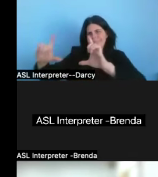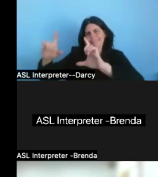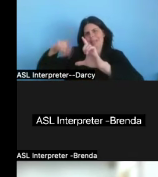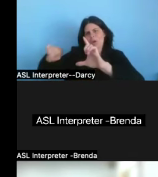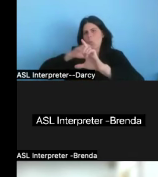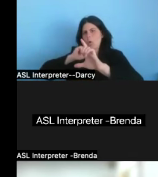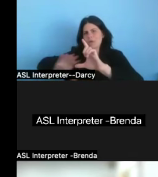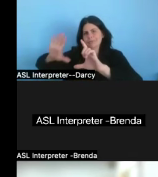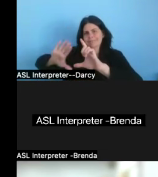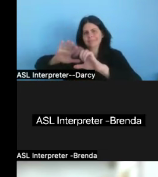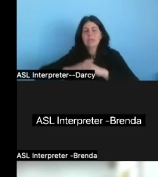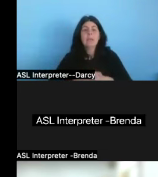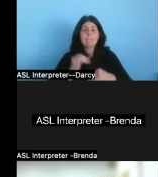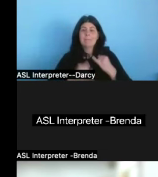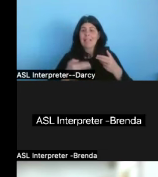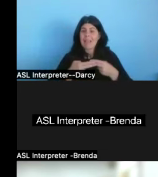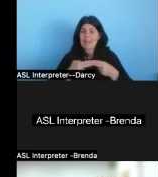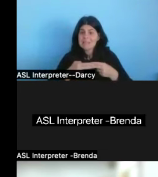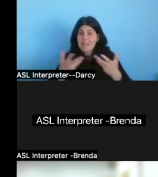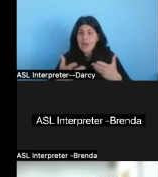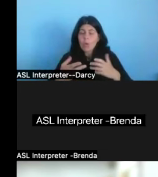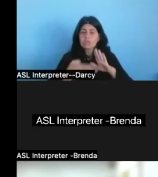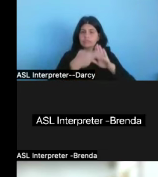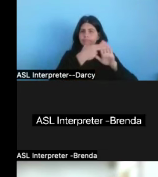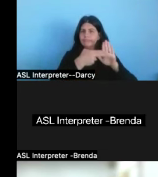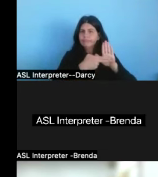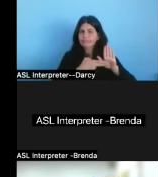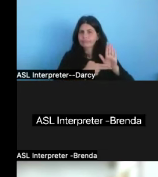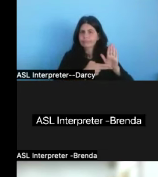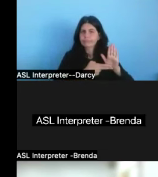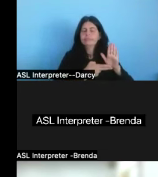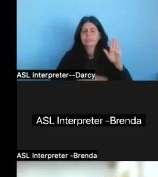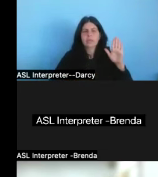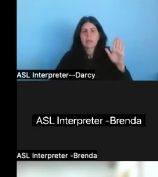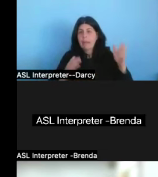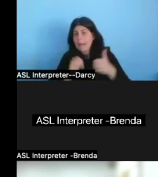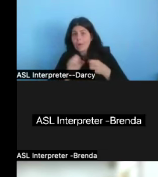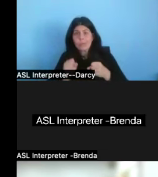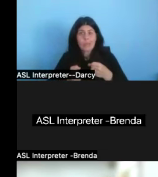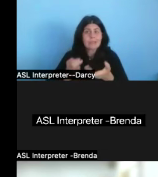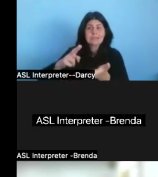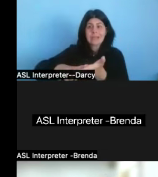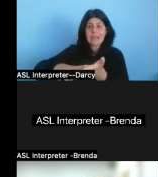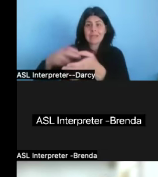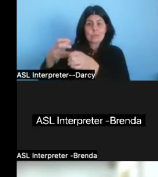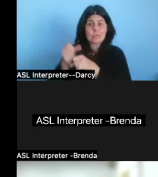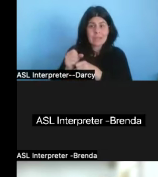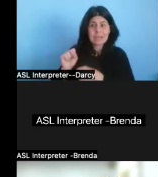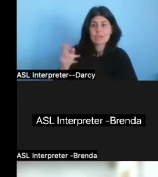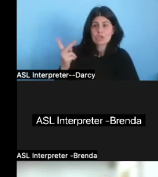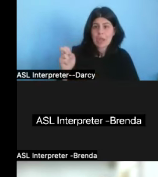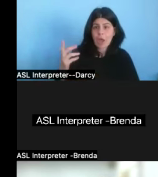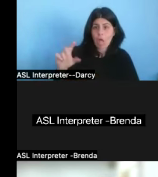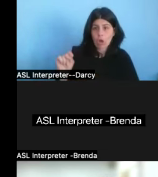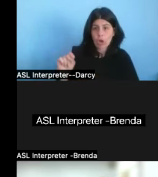So in my last slide, I just wanted to highlight basically how you can sign up to get Shake Alert earthquake early